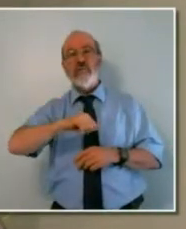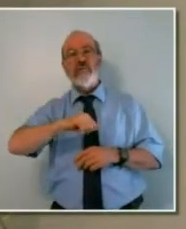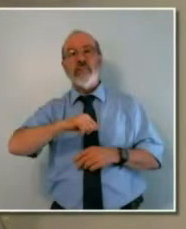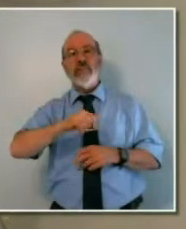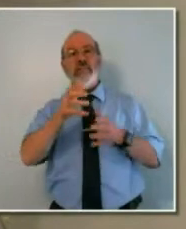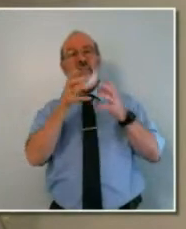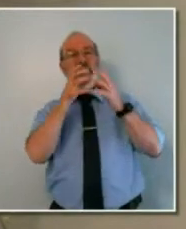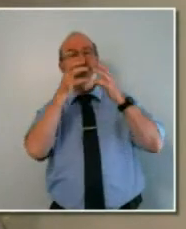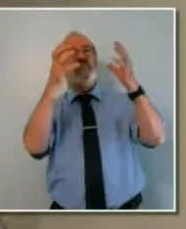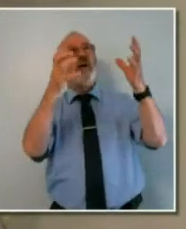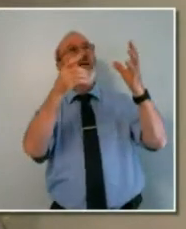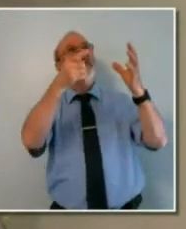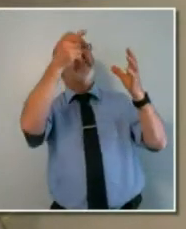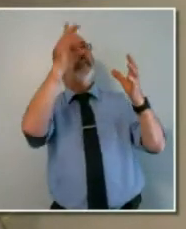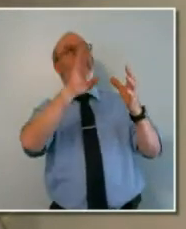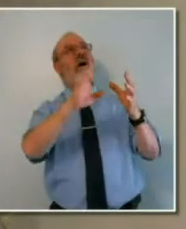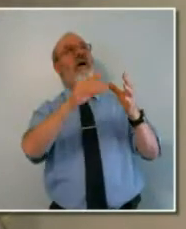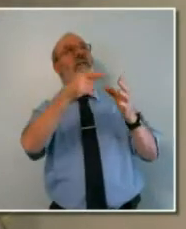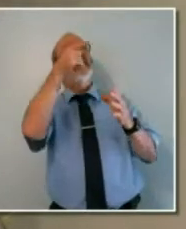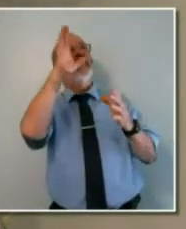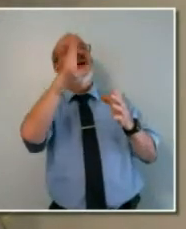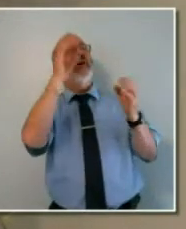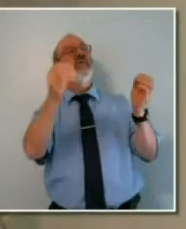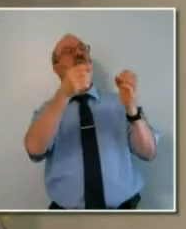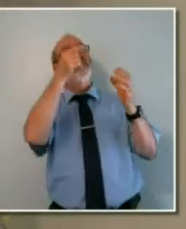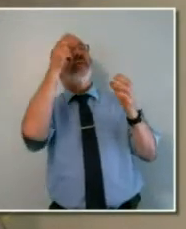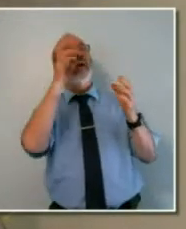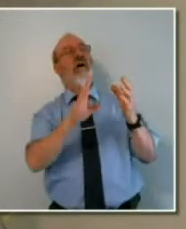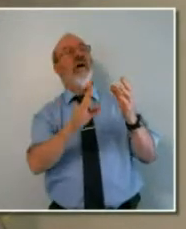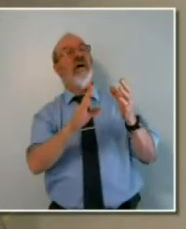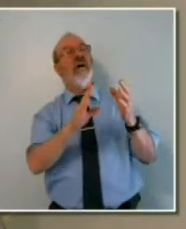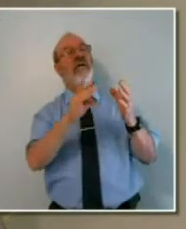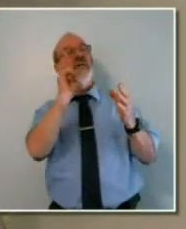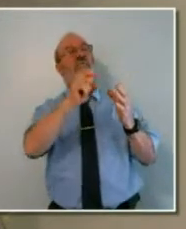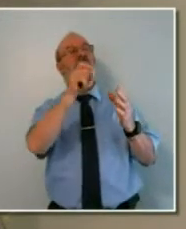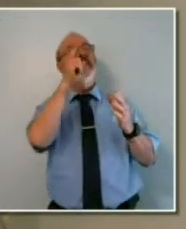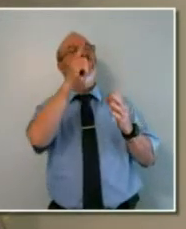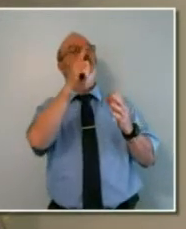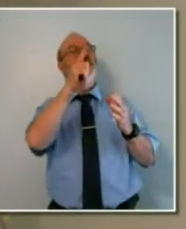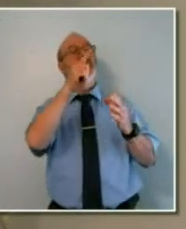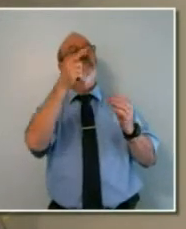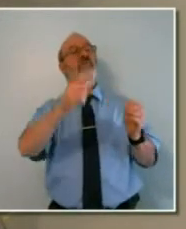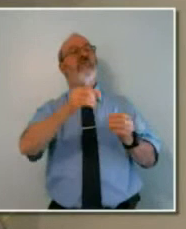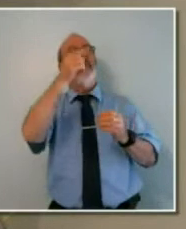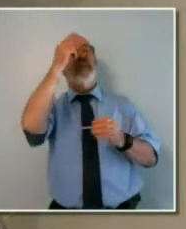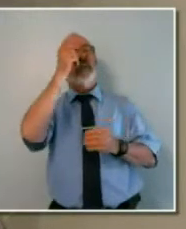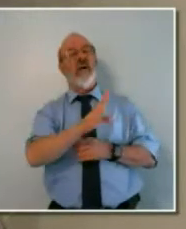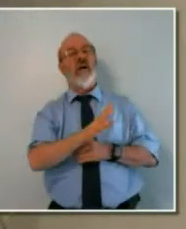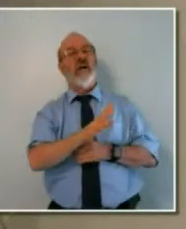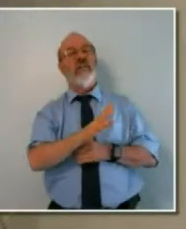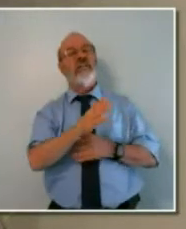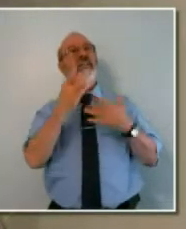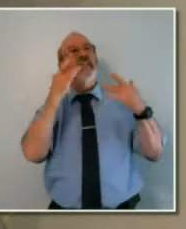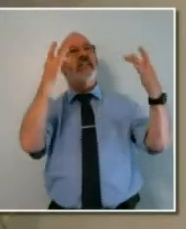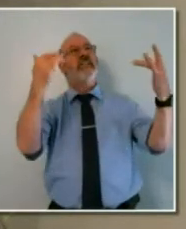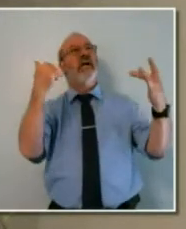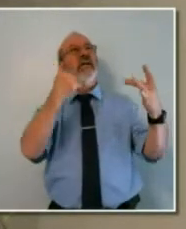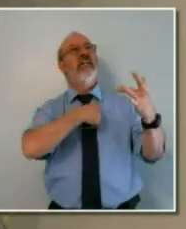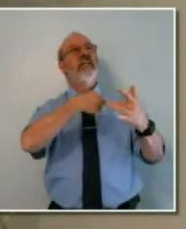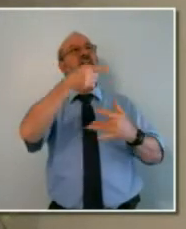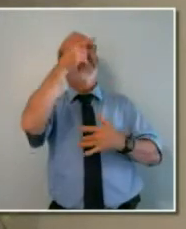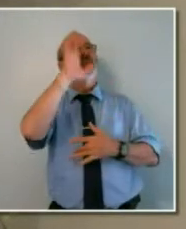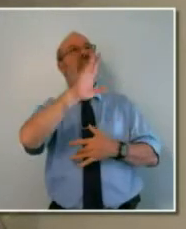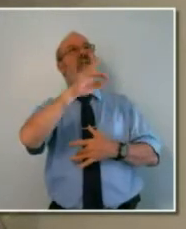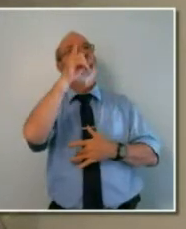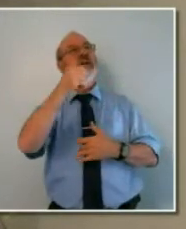out, God, oh God, we need you. Oh God, shine unto us. Oh God, thou that